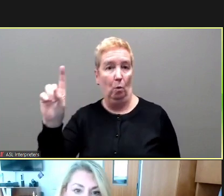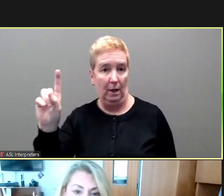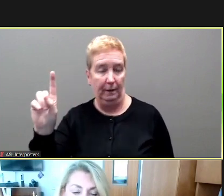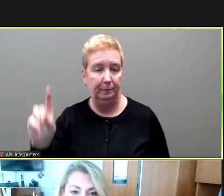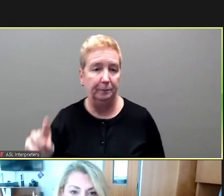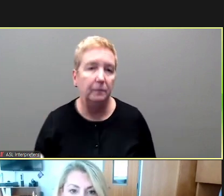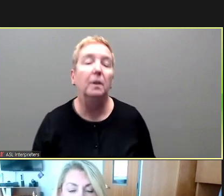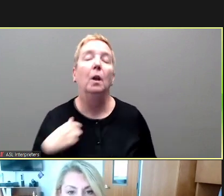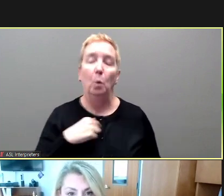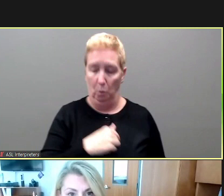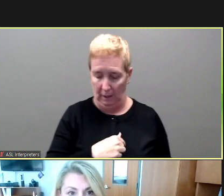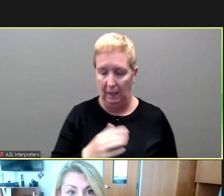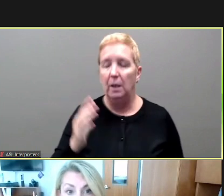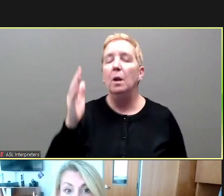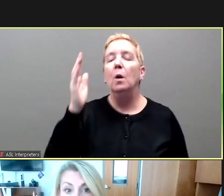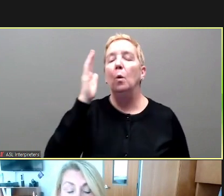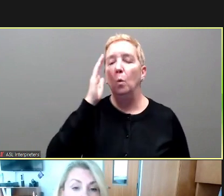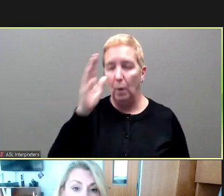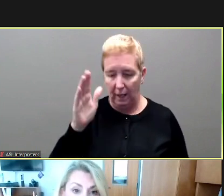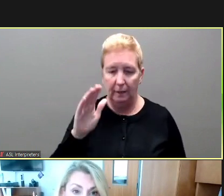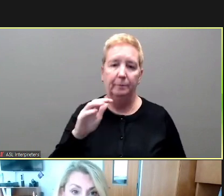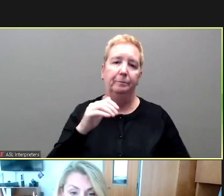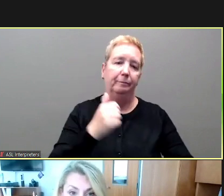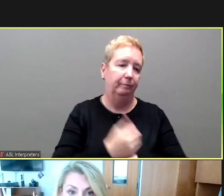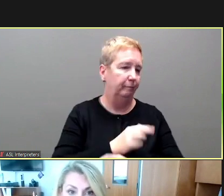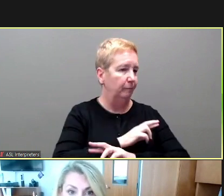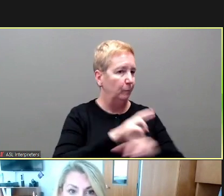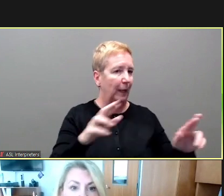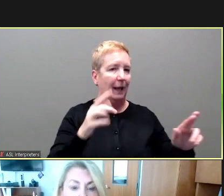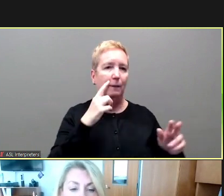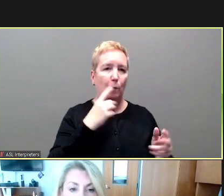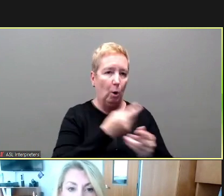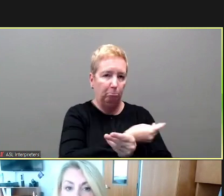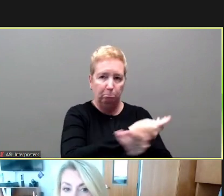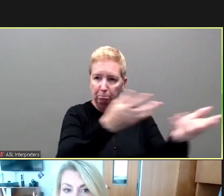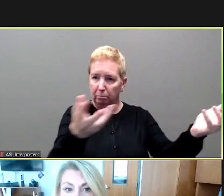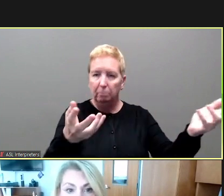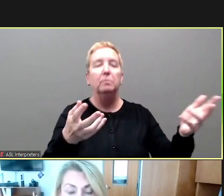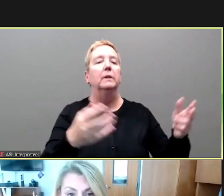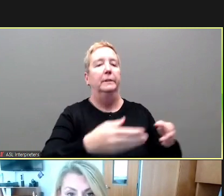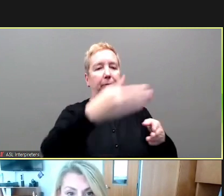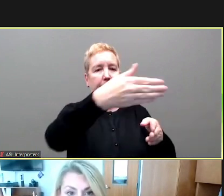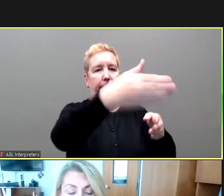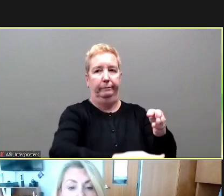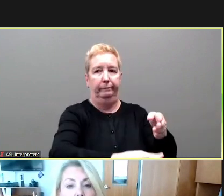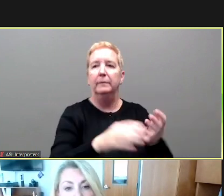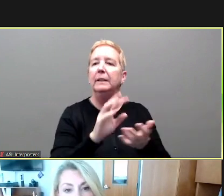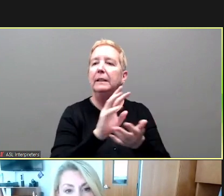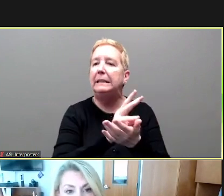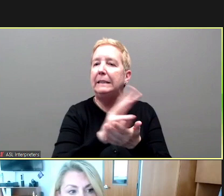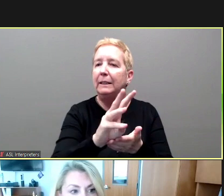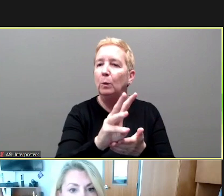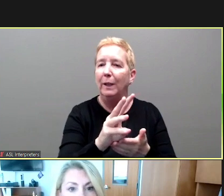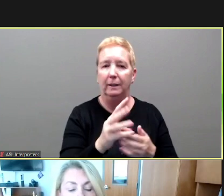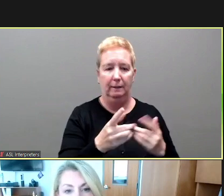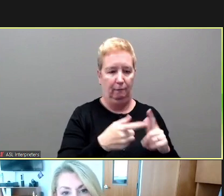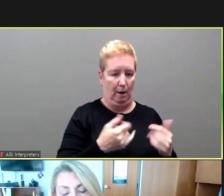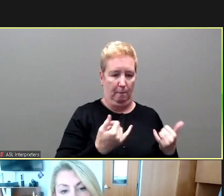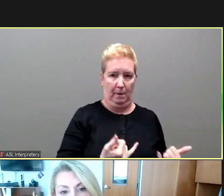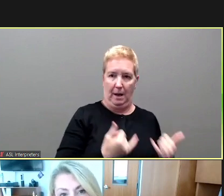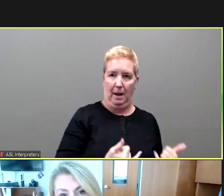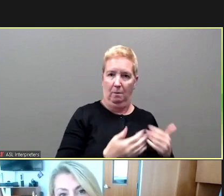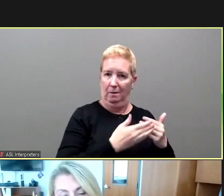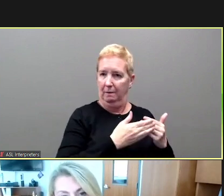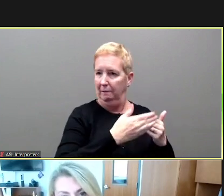We plan to have our rollout in long-term care facilities completed within 6 weeks, and then we will